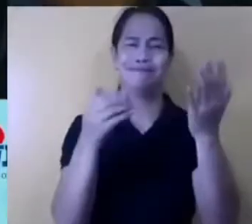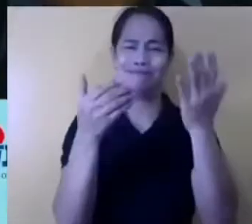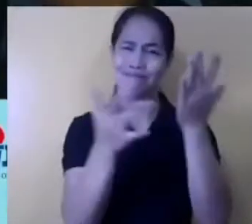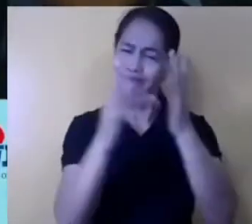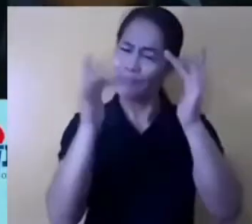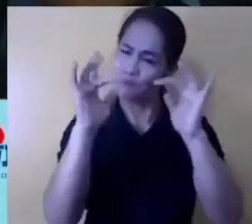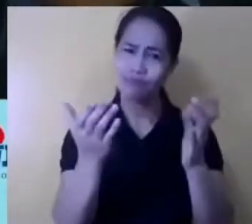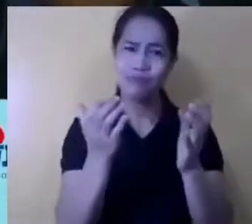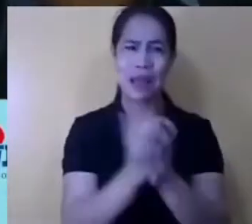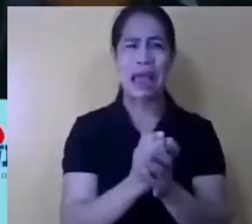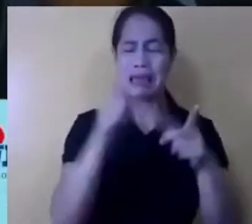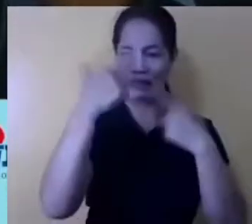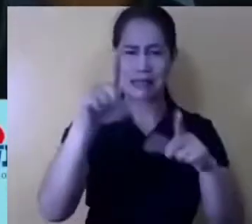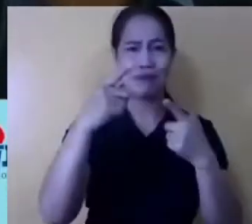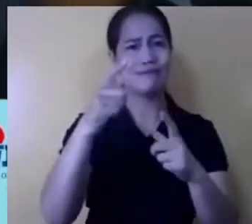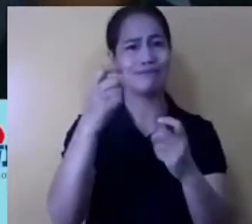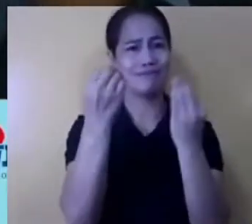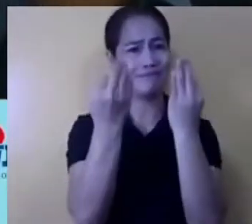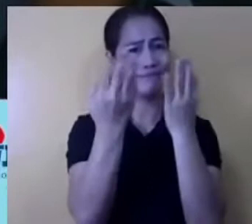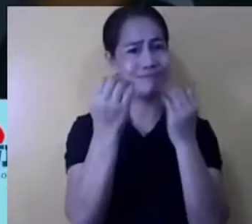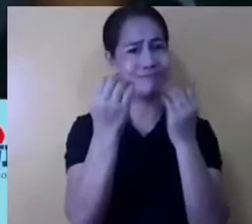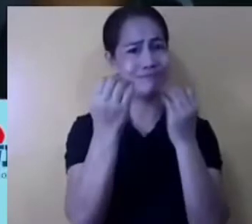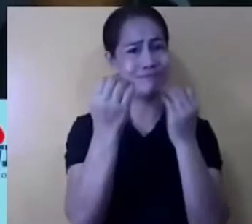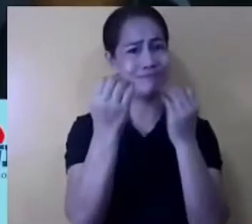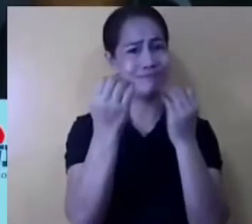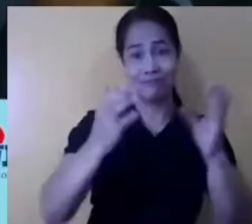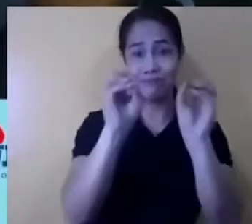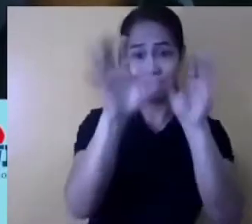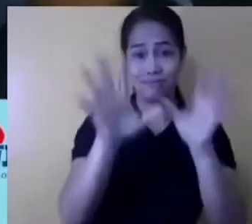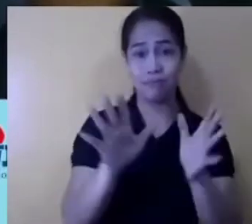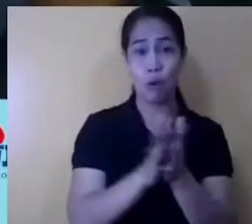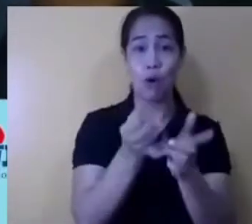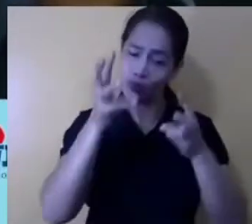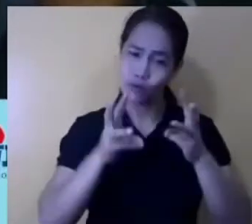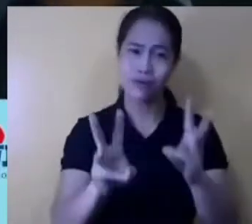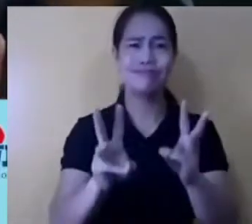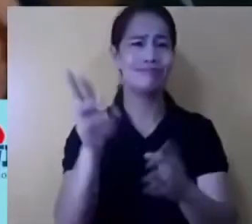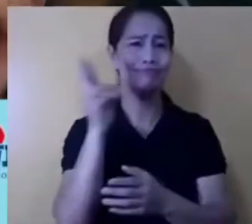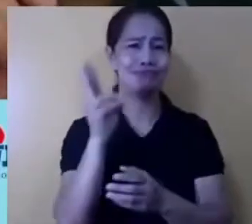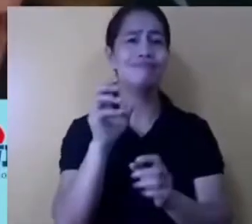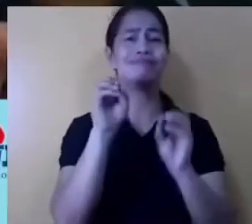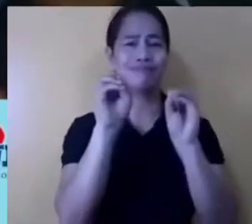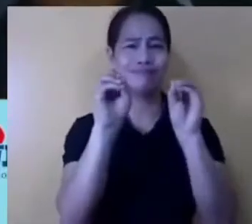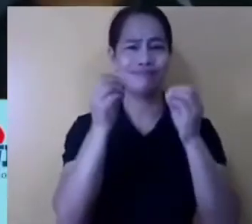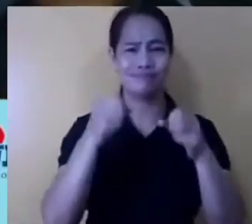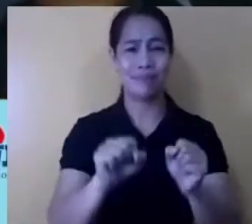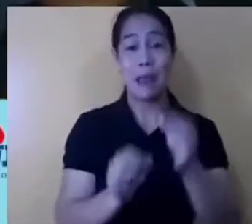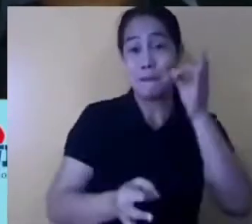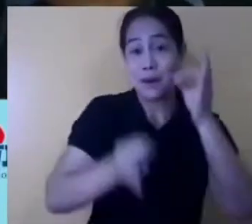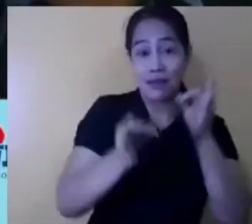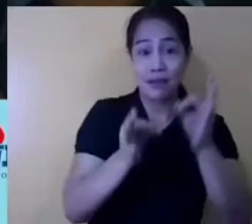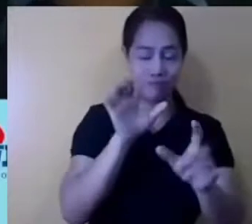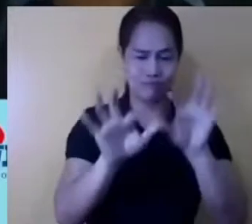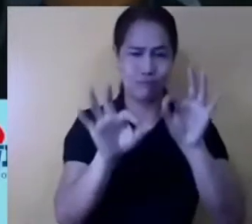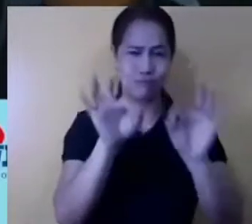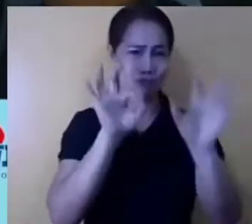limited face-to-face teaching, online teaching, or two-way radio instructions. But if option one is not available